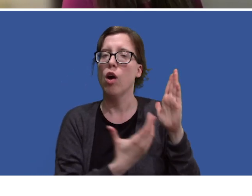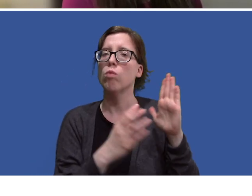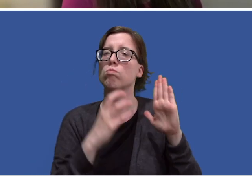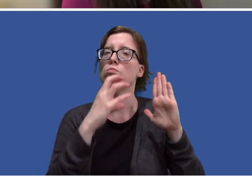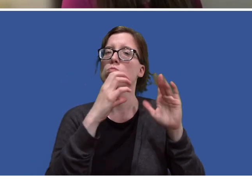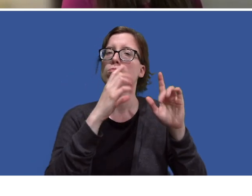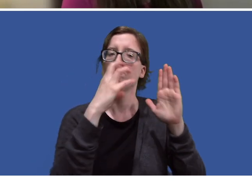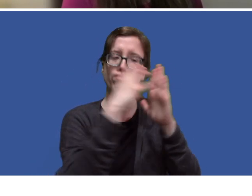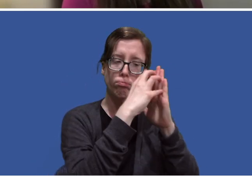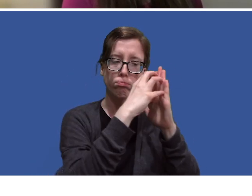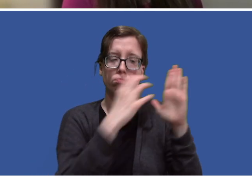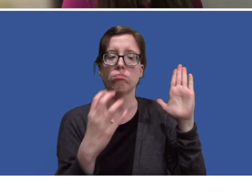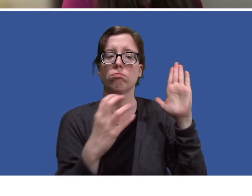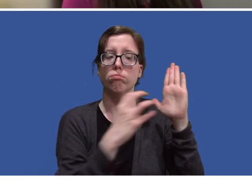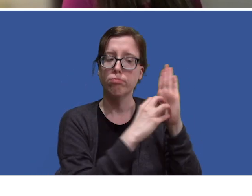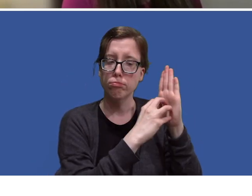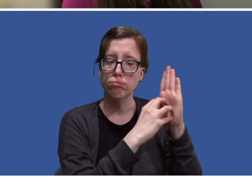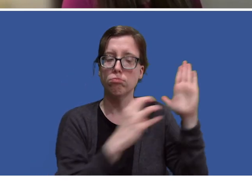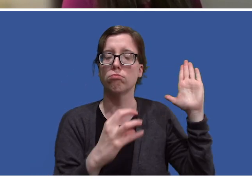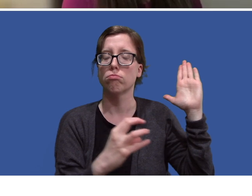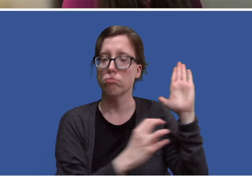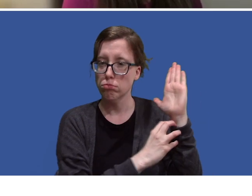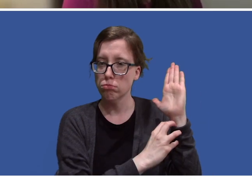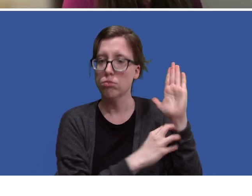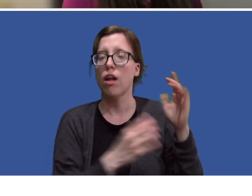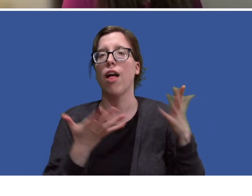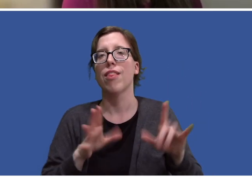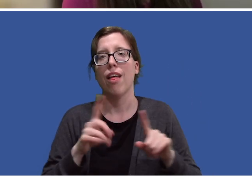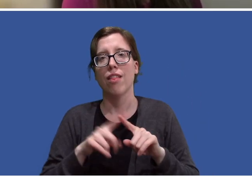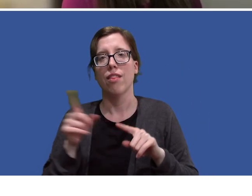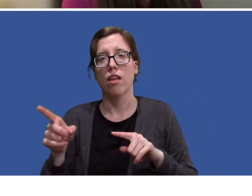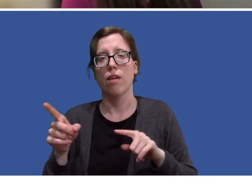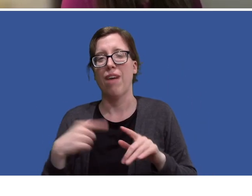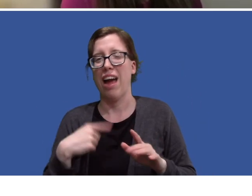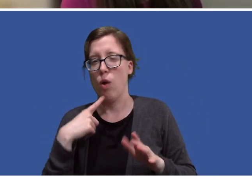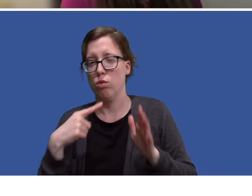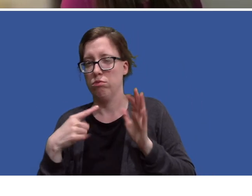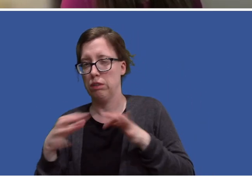We'll talk about modeling in a moment, but modeling those steps.